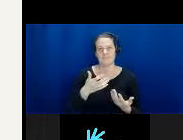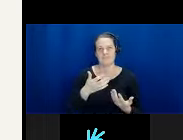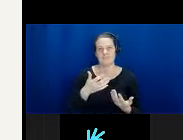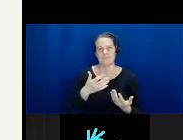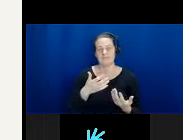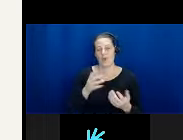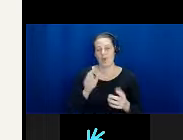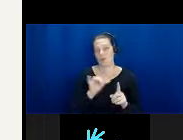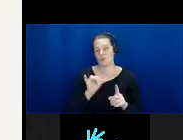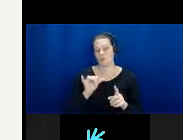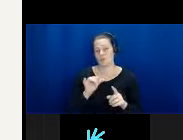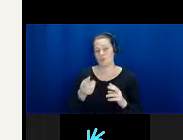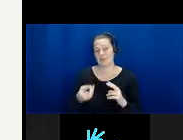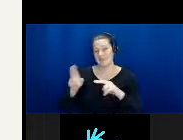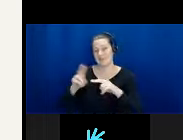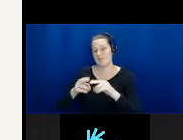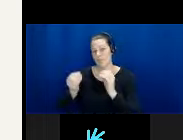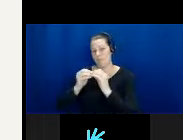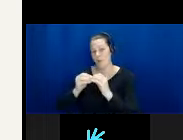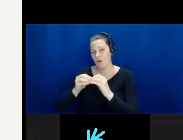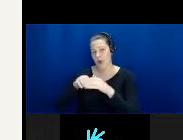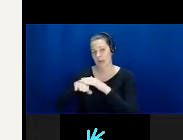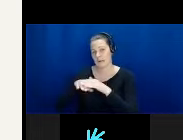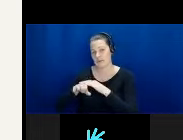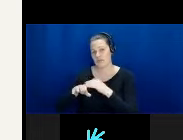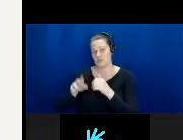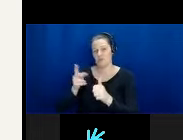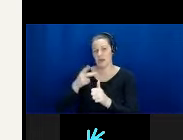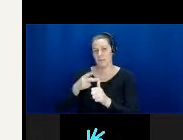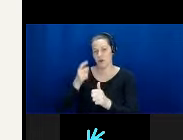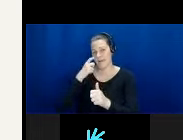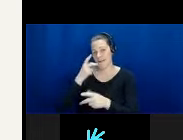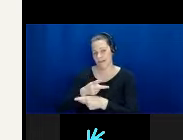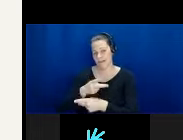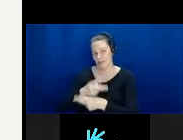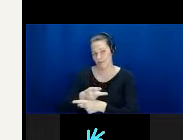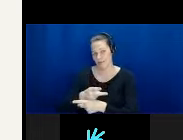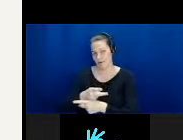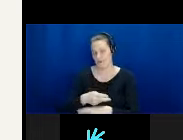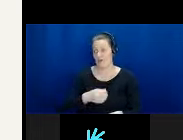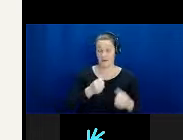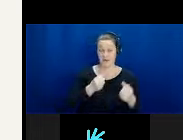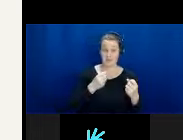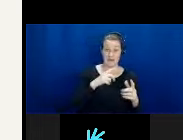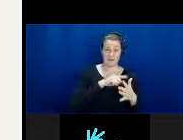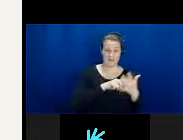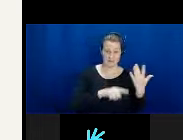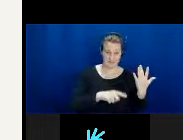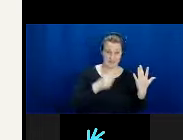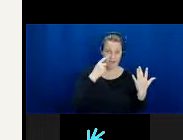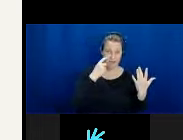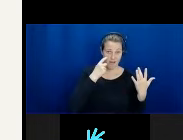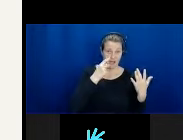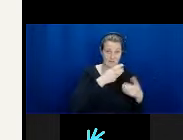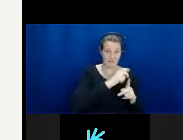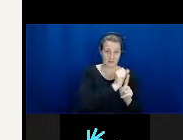increased access to just primary eye care. A lot of these conditions are, easily